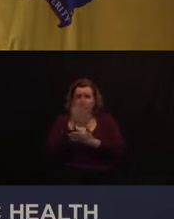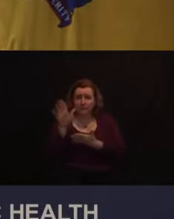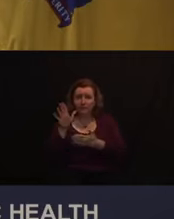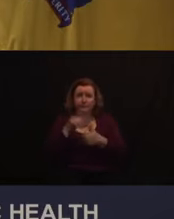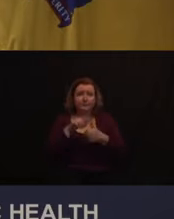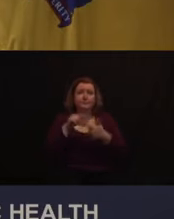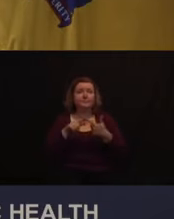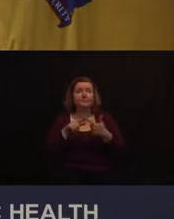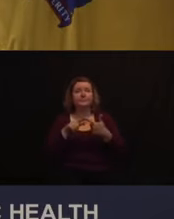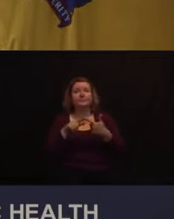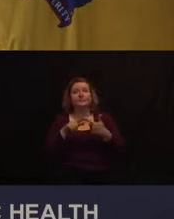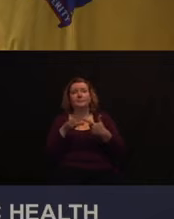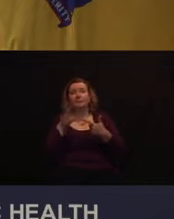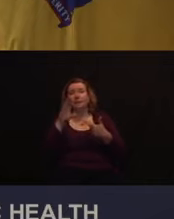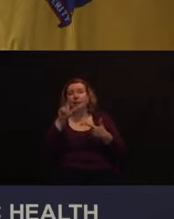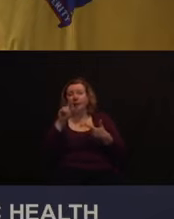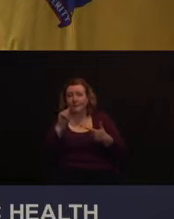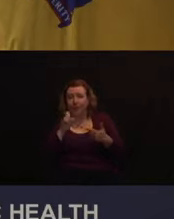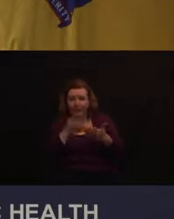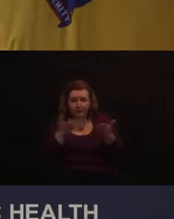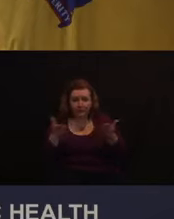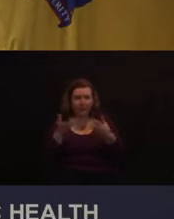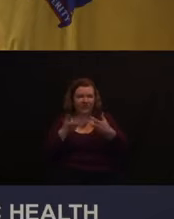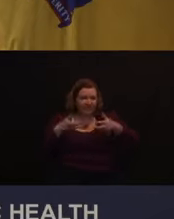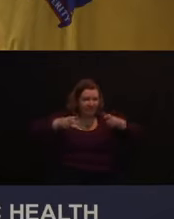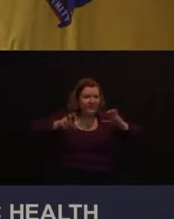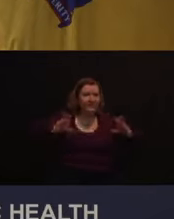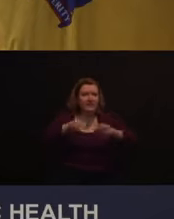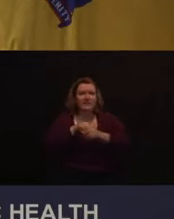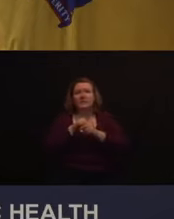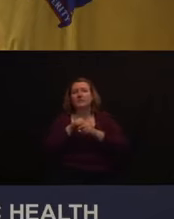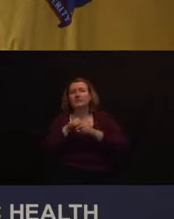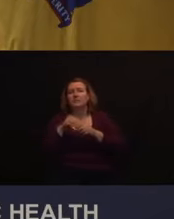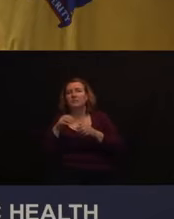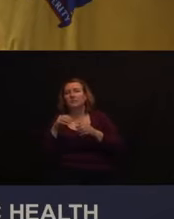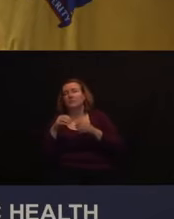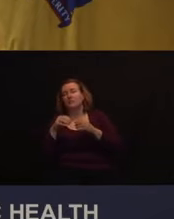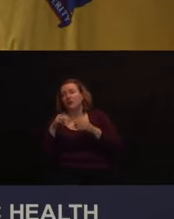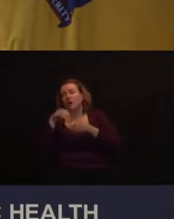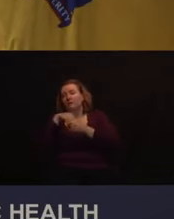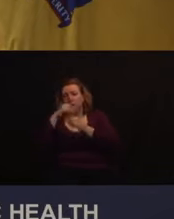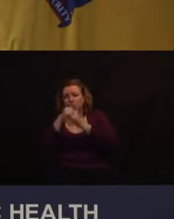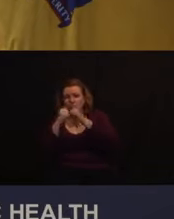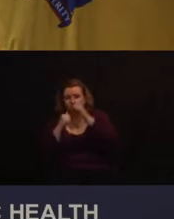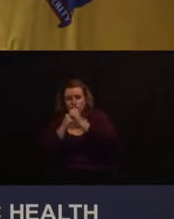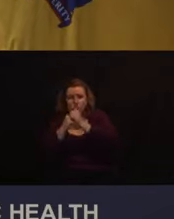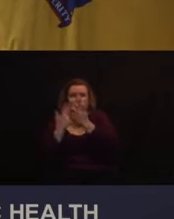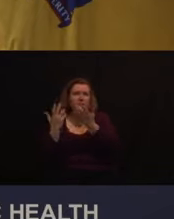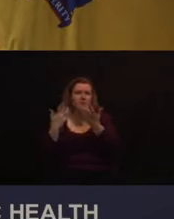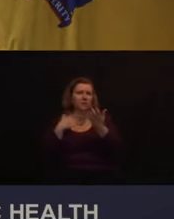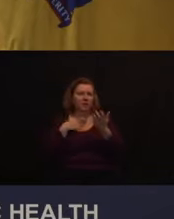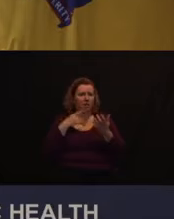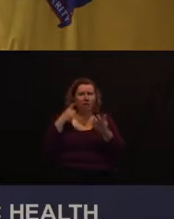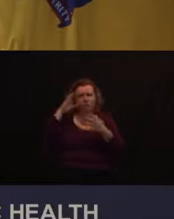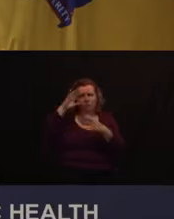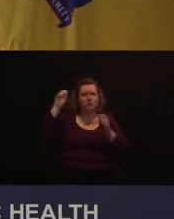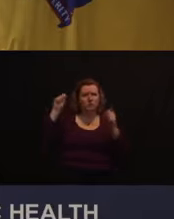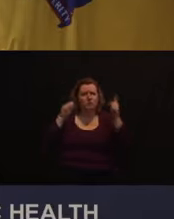initiatives, all-time high investment in infrastructure. So for a lot of reasons, we like what the President is doing. Thank you for that. Dave,